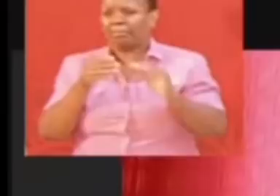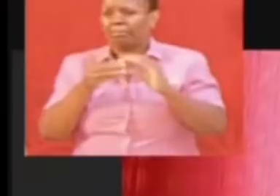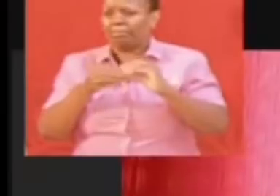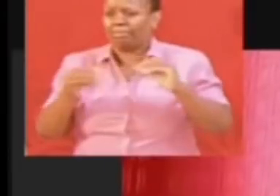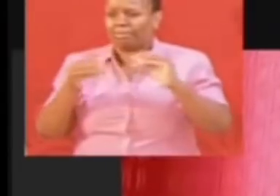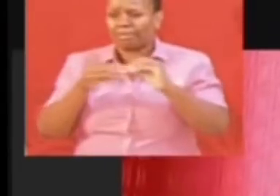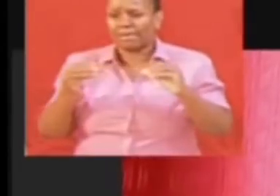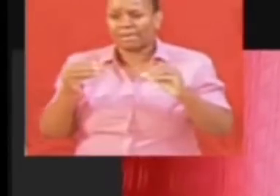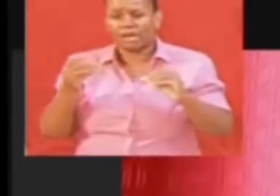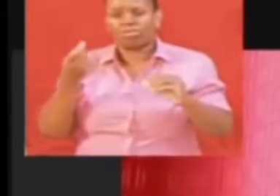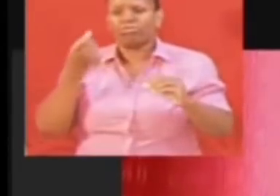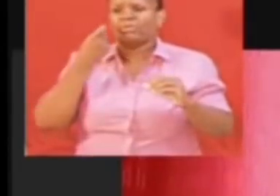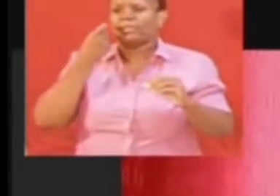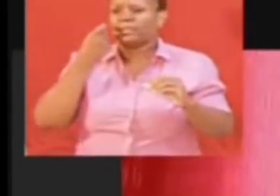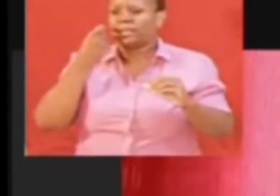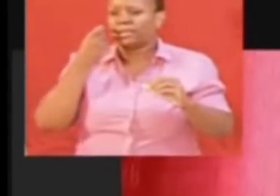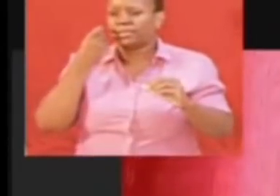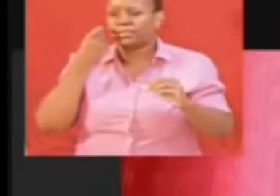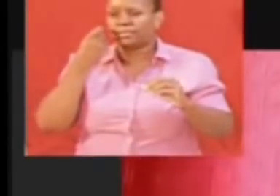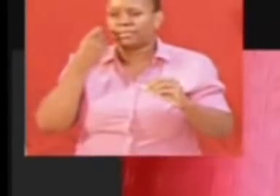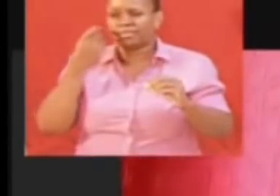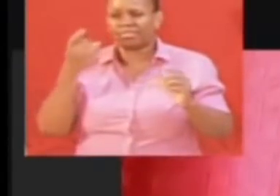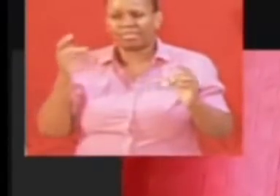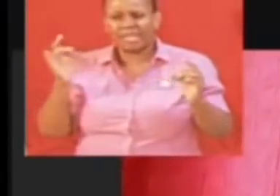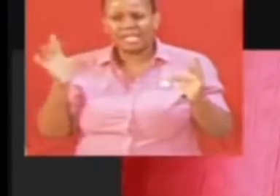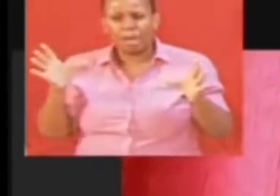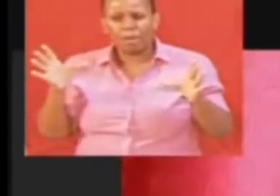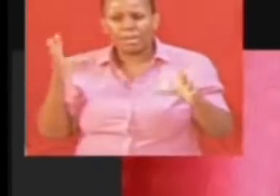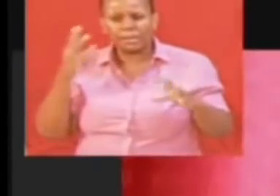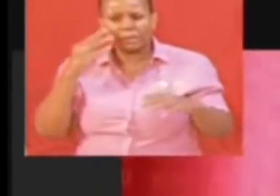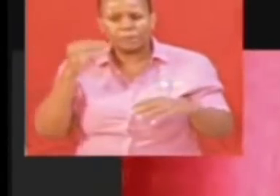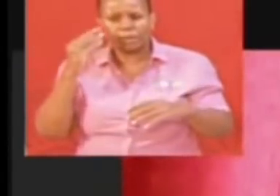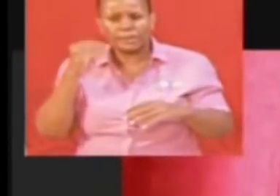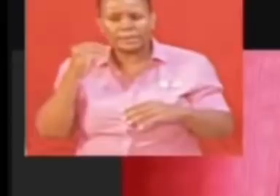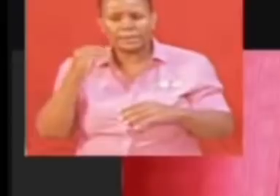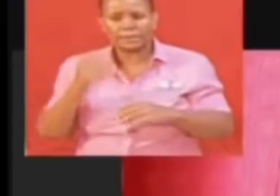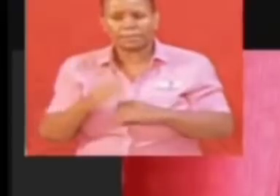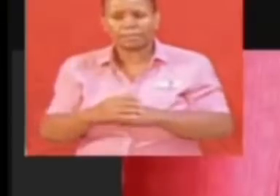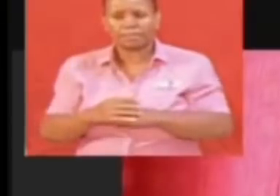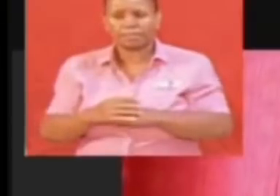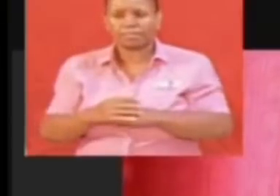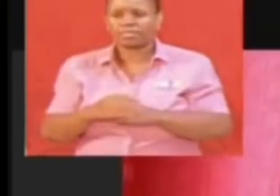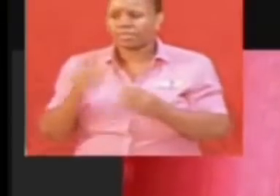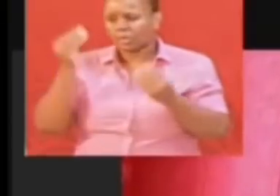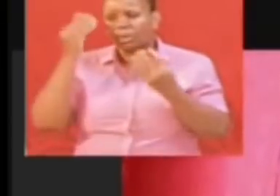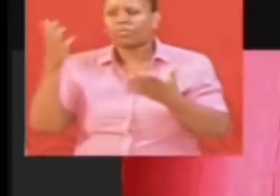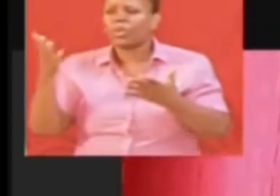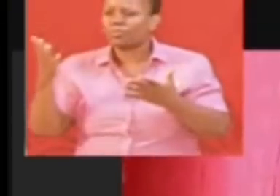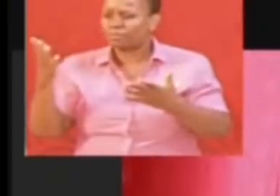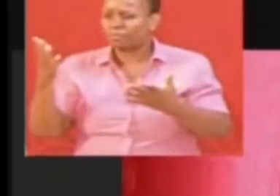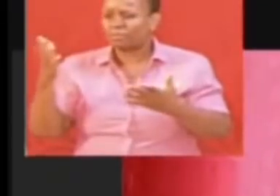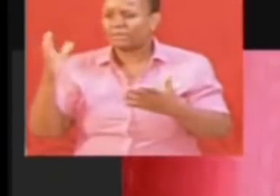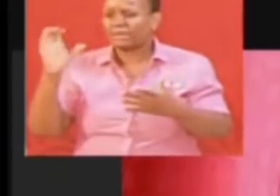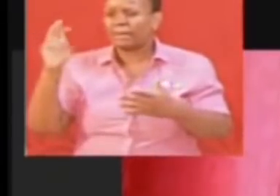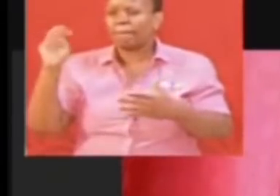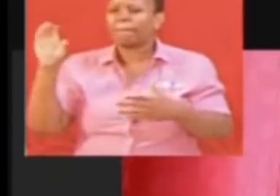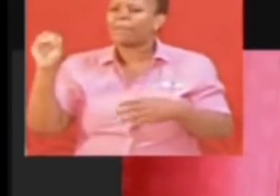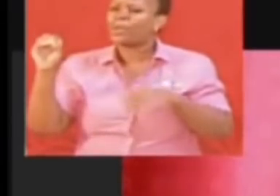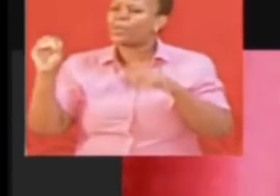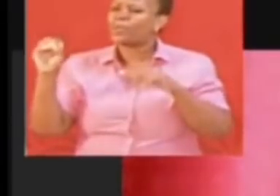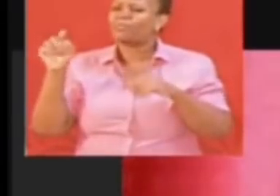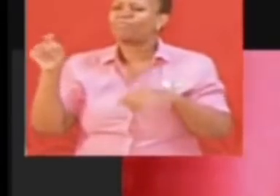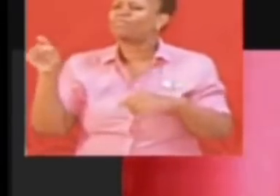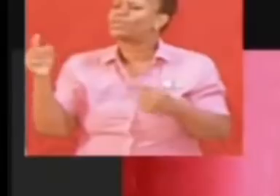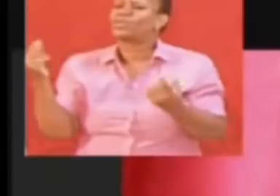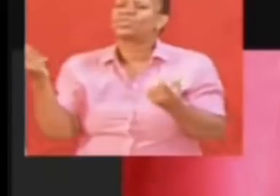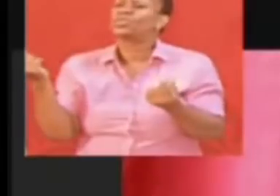days ago. Has that issue been brought to the attention of Dr. Parasram? What has been done to address, if it